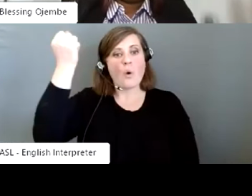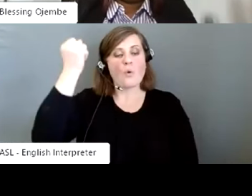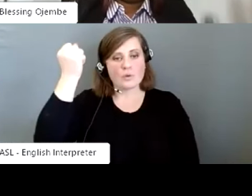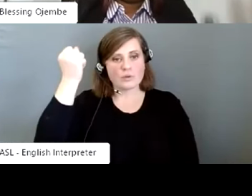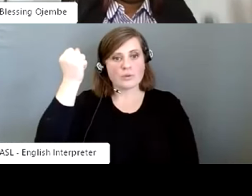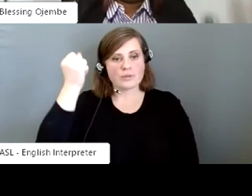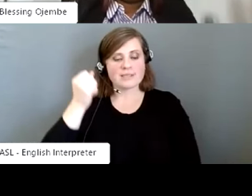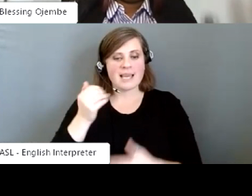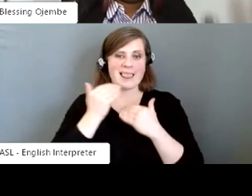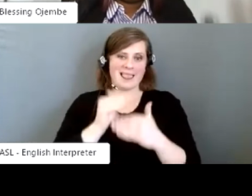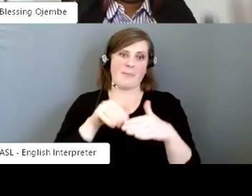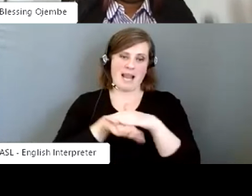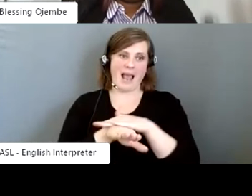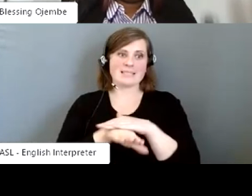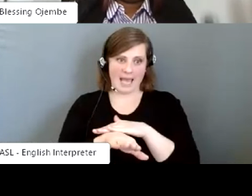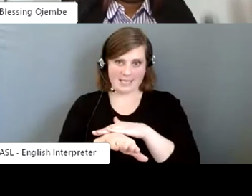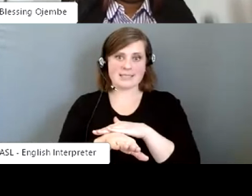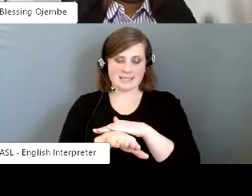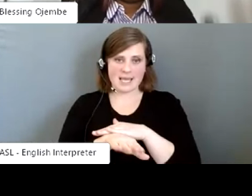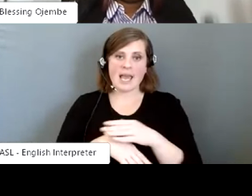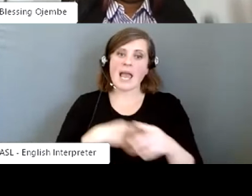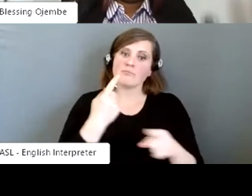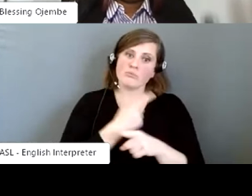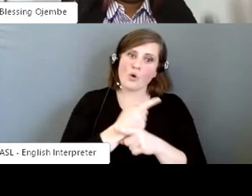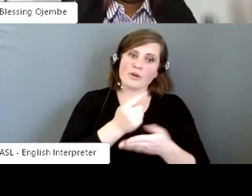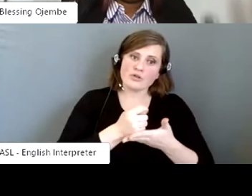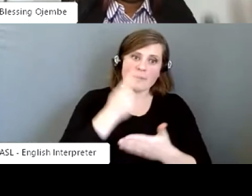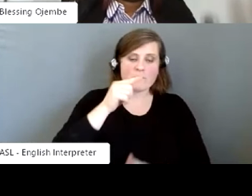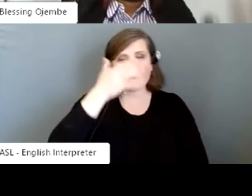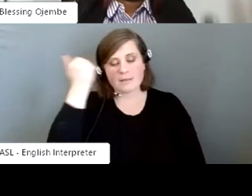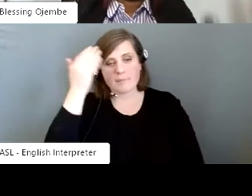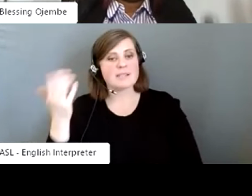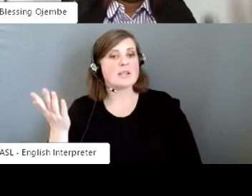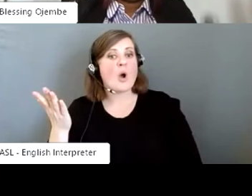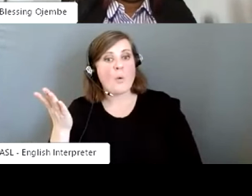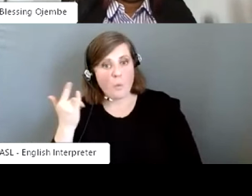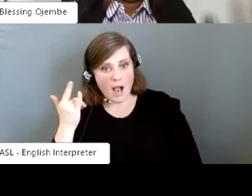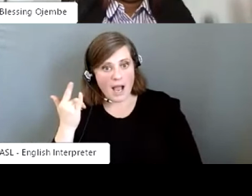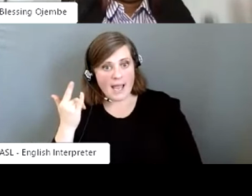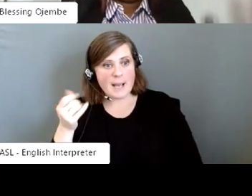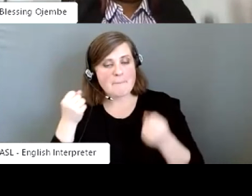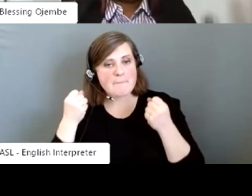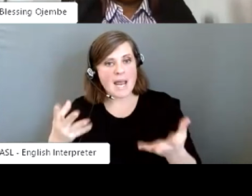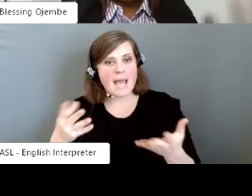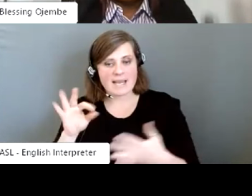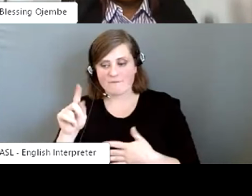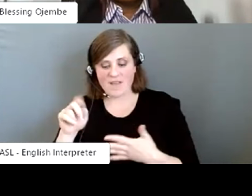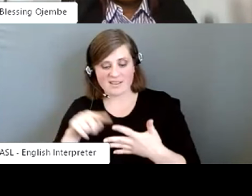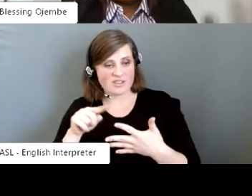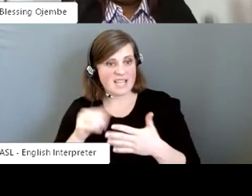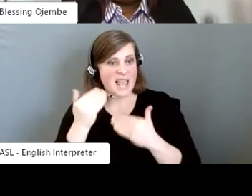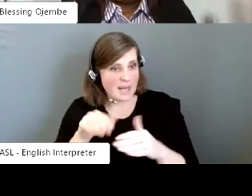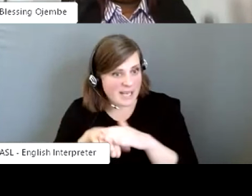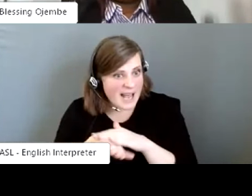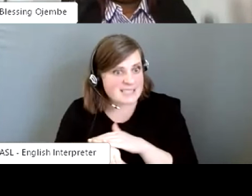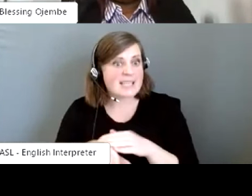accessing timely diagnosis and appropriate treatment of dementia due to factors such as limited access to